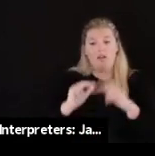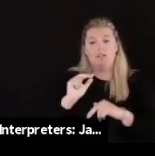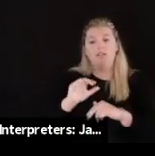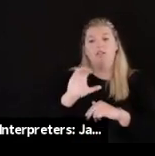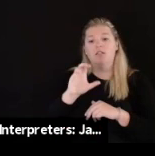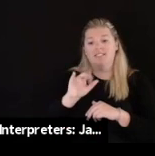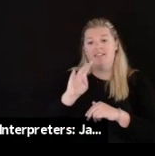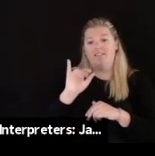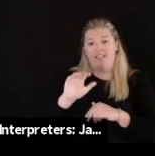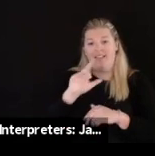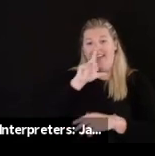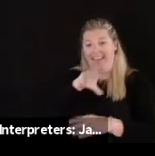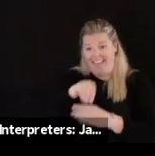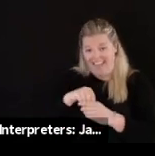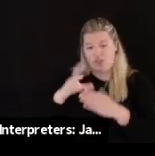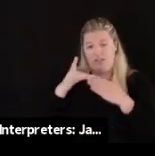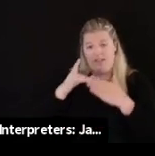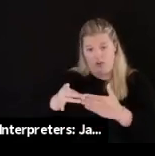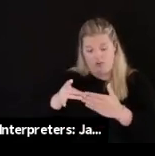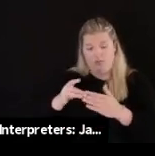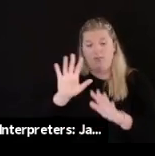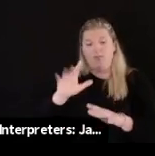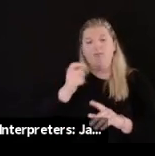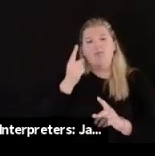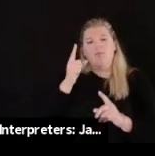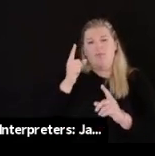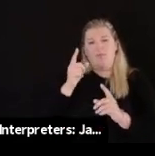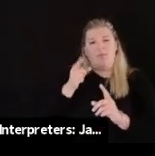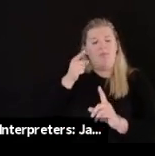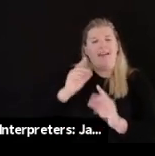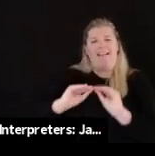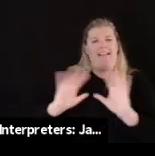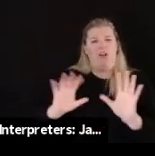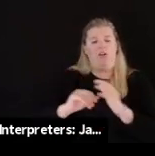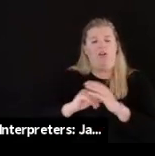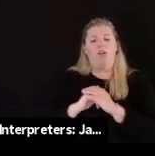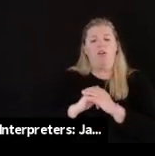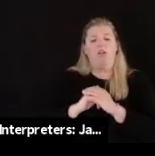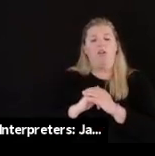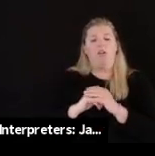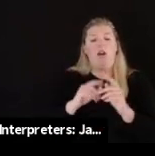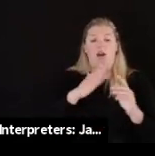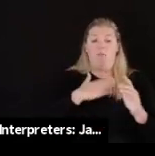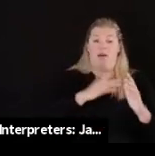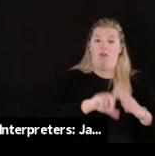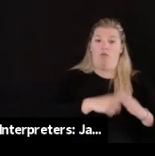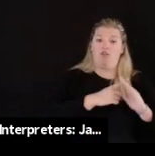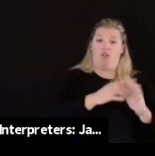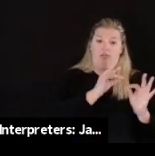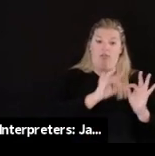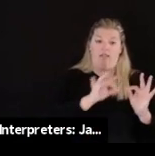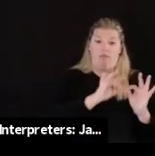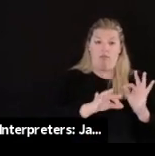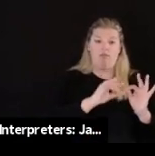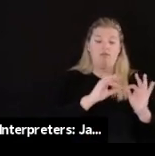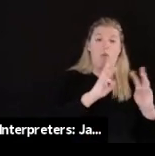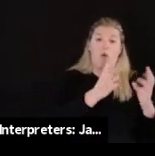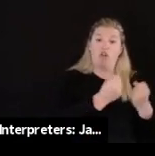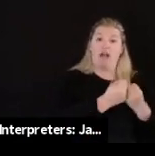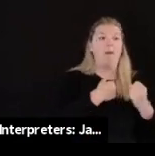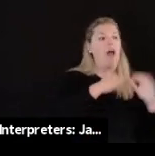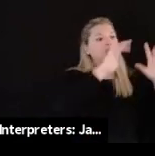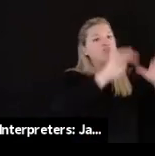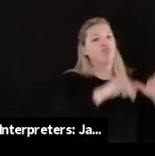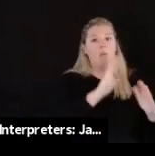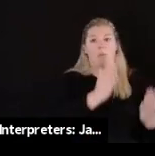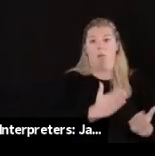amongst our youth. But I do want to be transparent that the original language that I provided in my workshop proposal and is the basis for